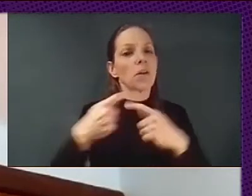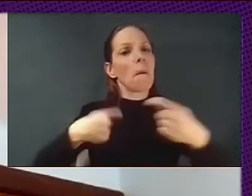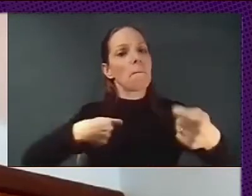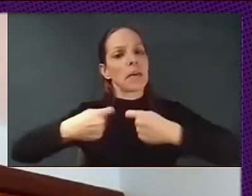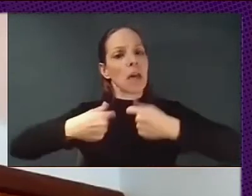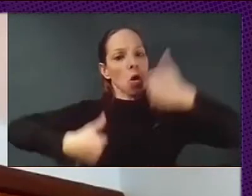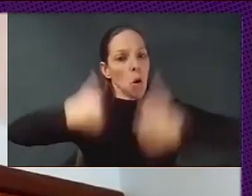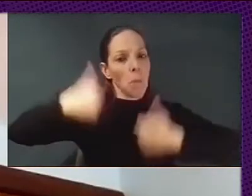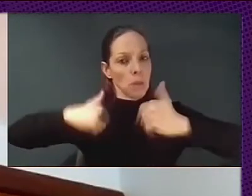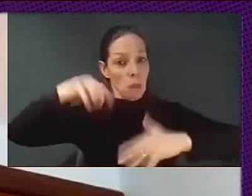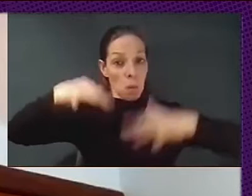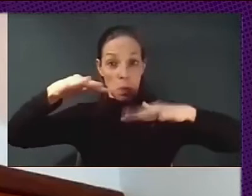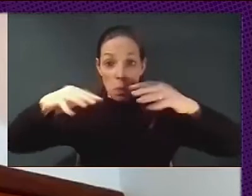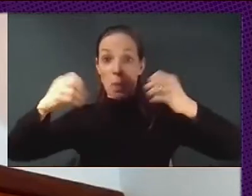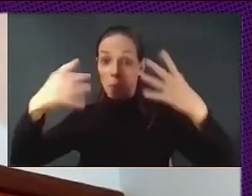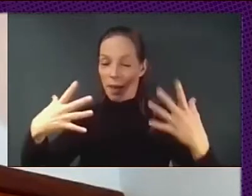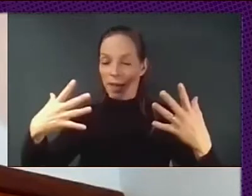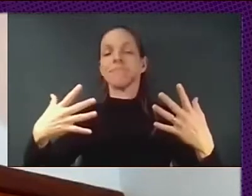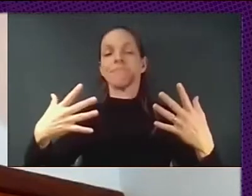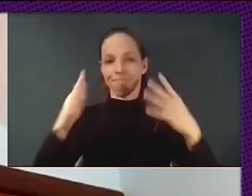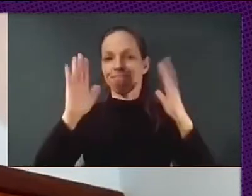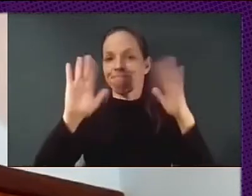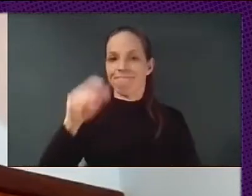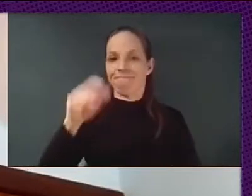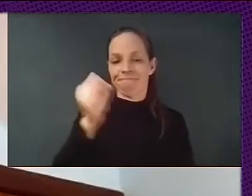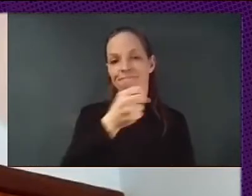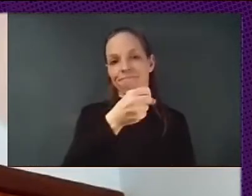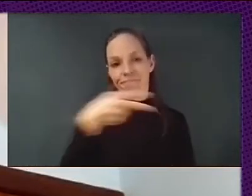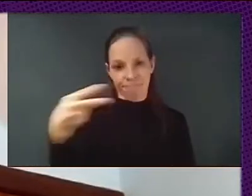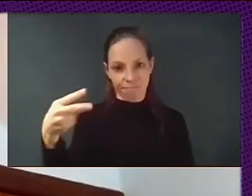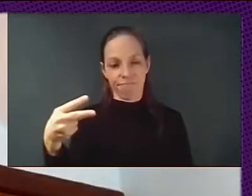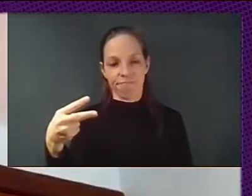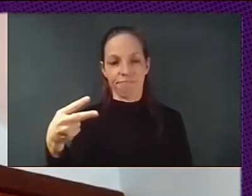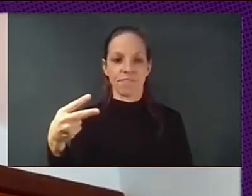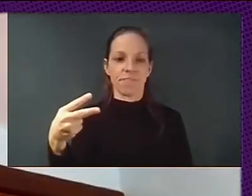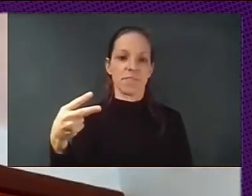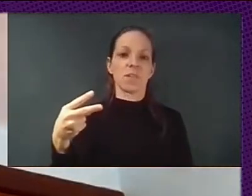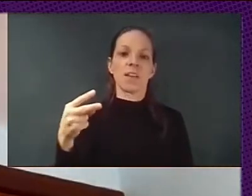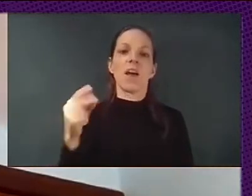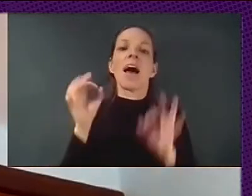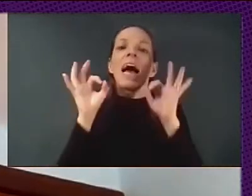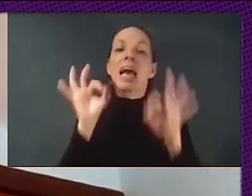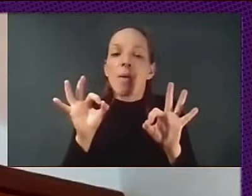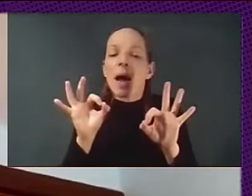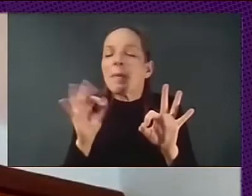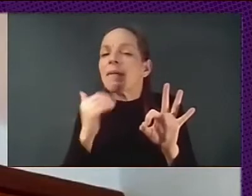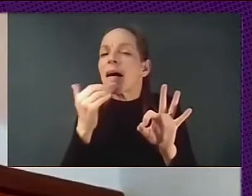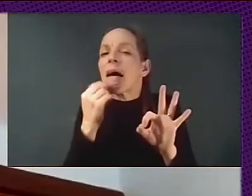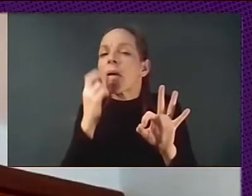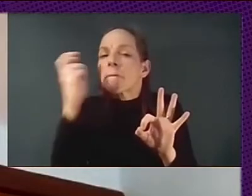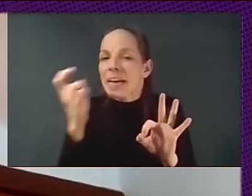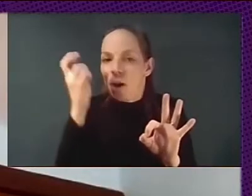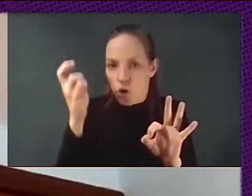same kind of outcomes, and it's at best it's just going to make it a little bit nicer. Now, if you look at the there's a Green New Deal, but there's also a Red